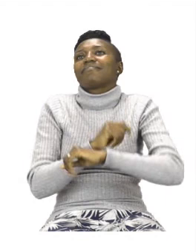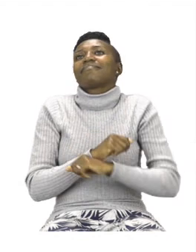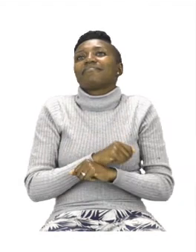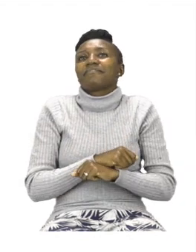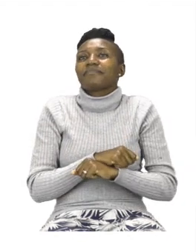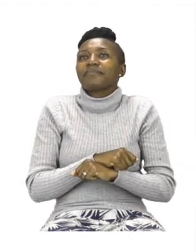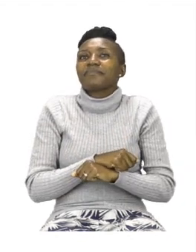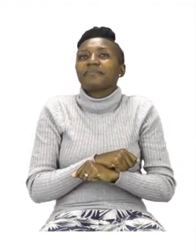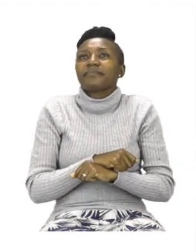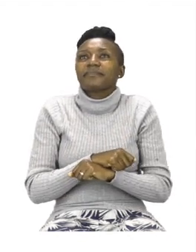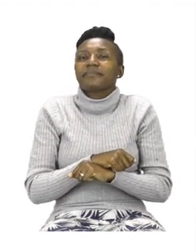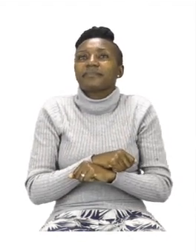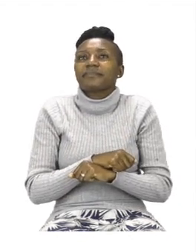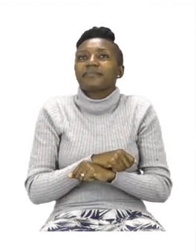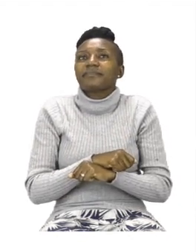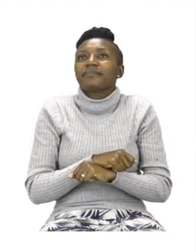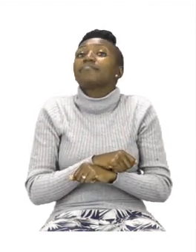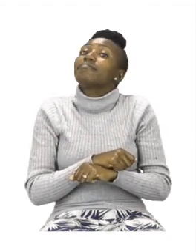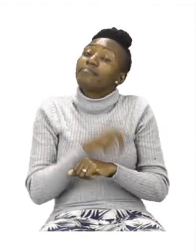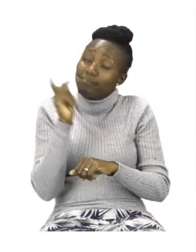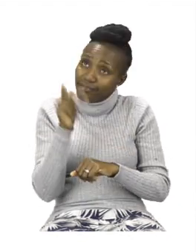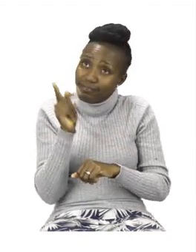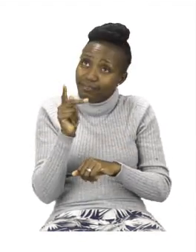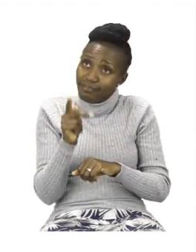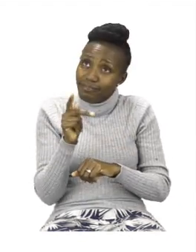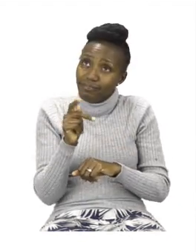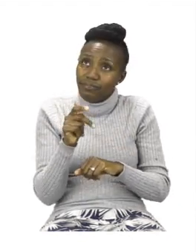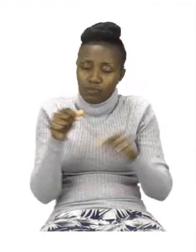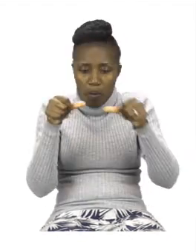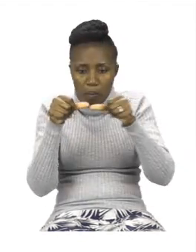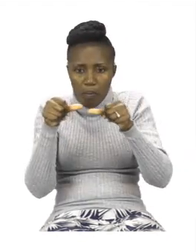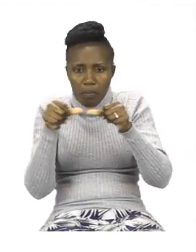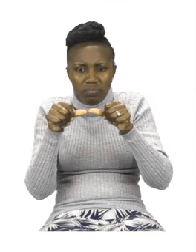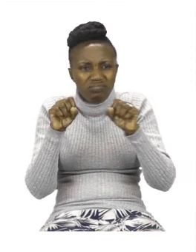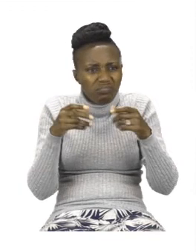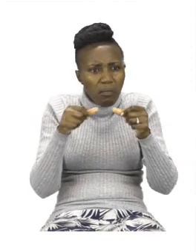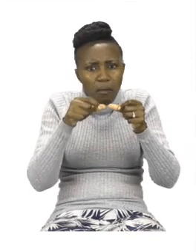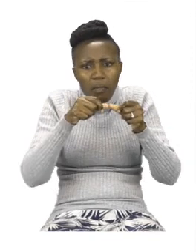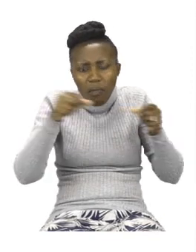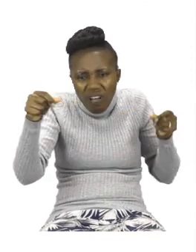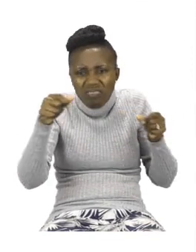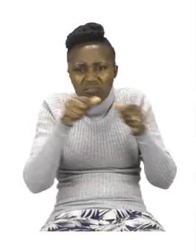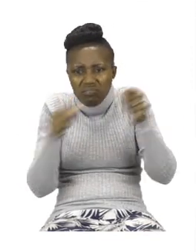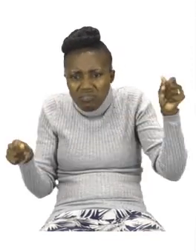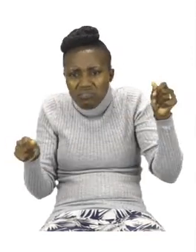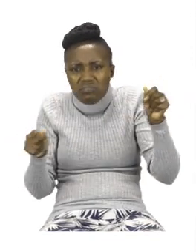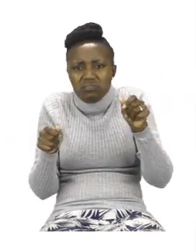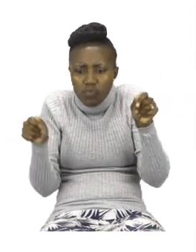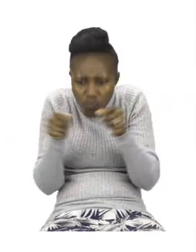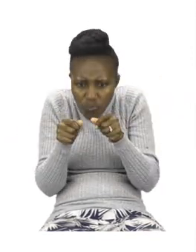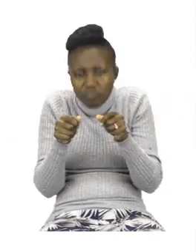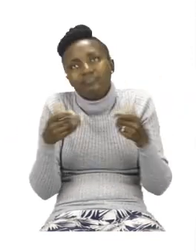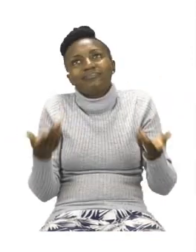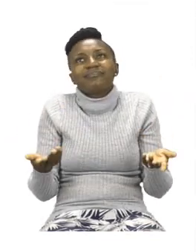ruler. The other job of a ruler is to measure how big or how small something is.